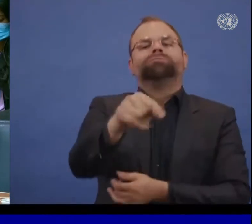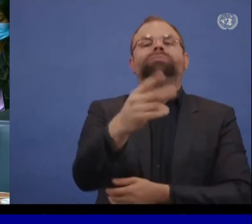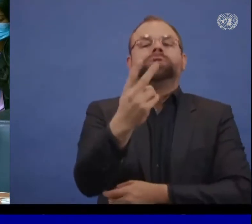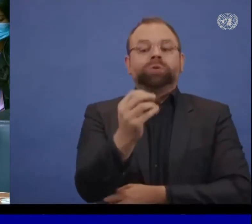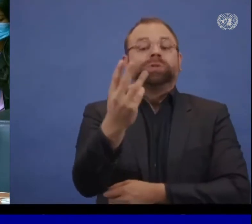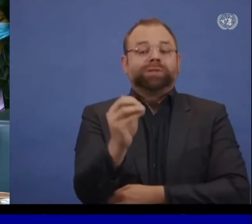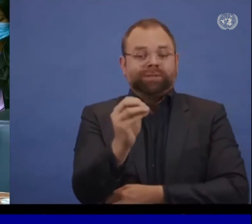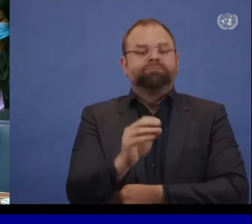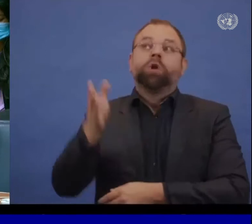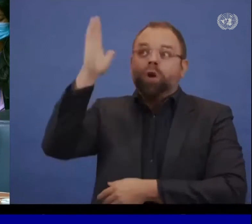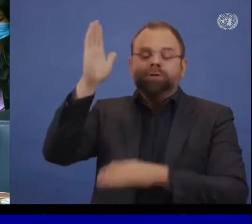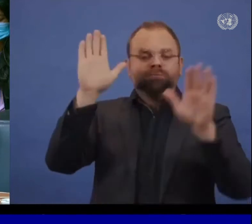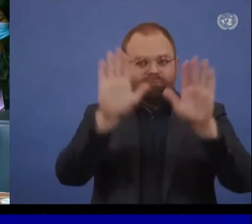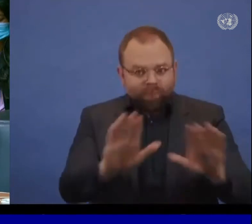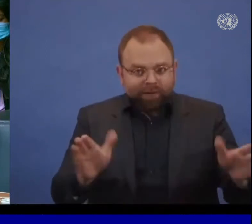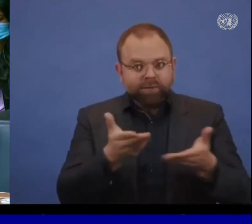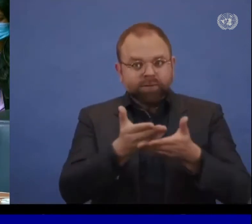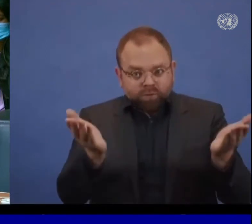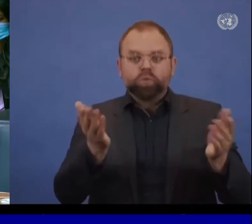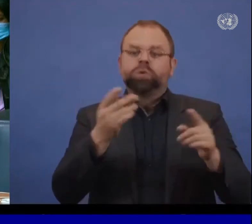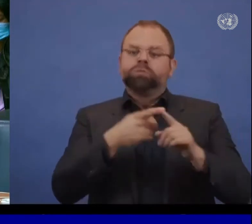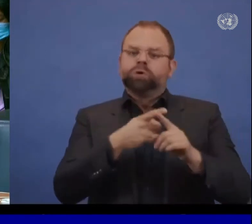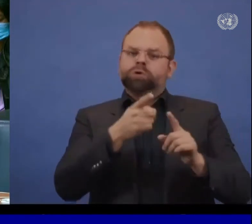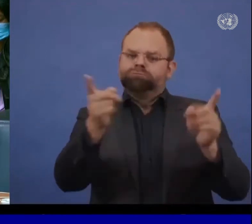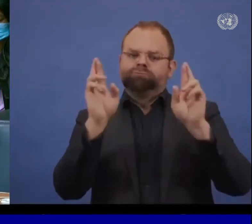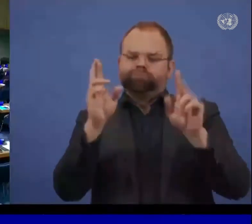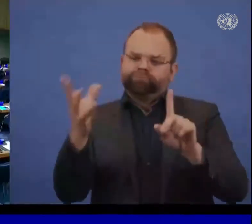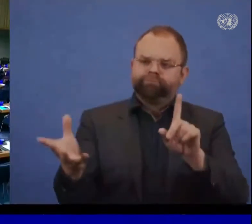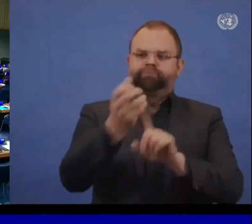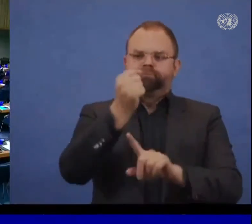Thank you. And now I revert to the list of